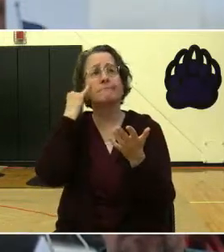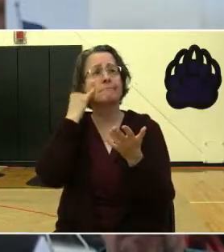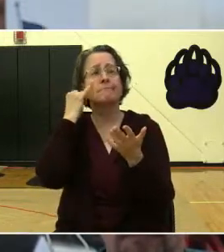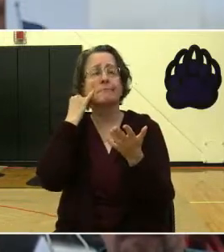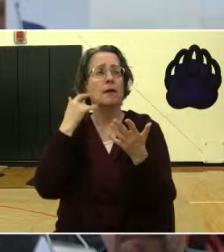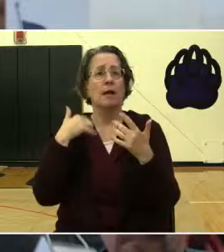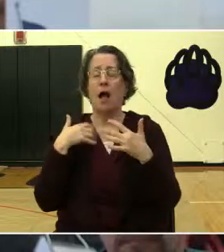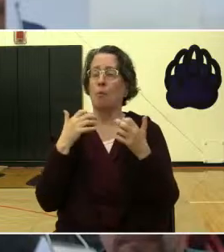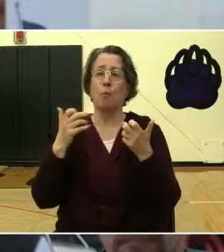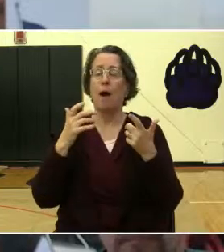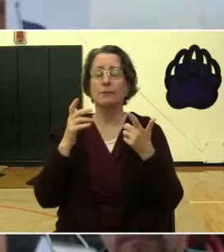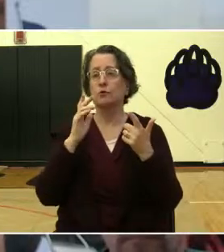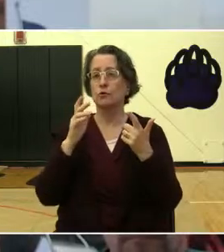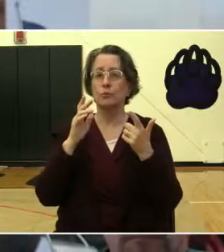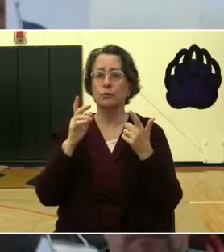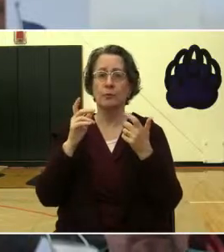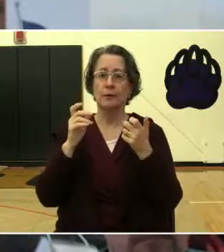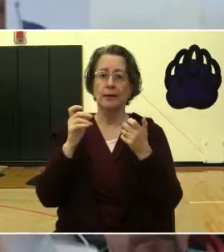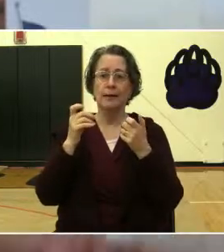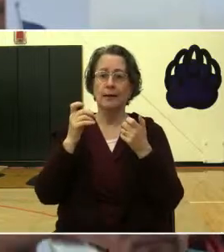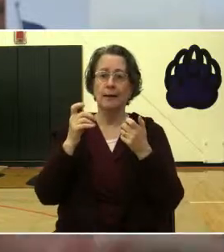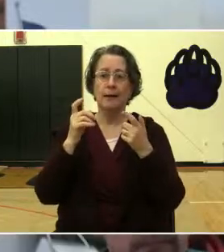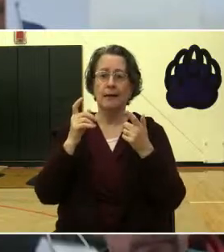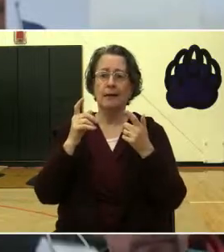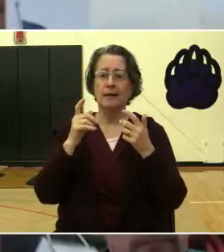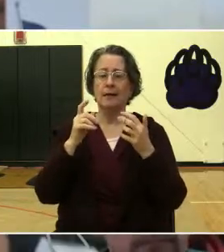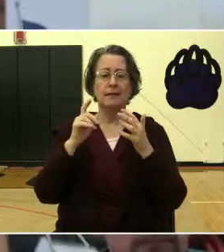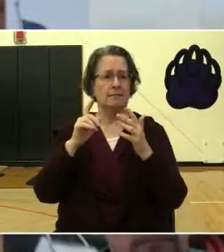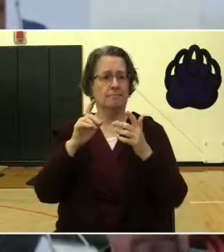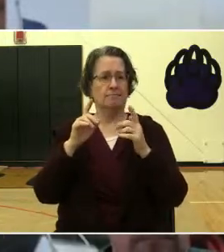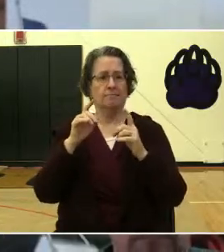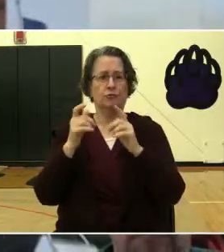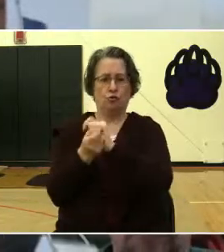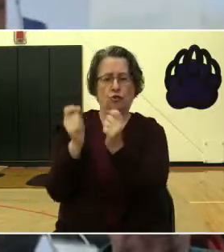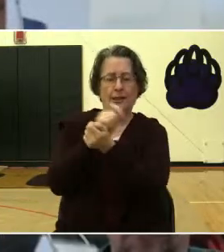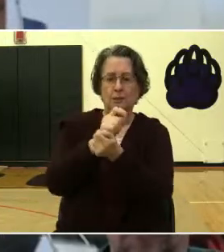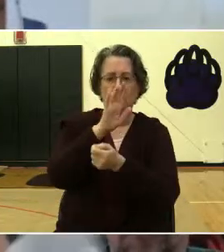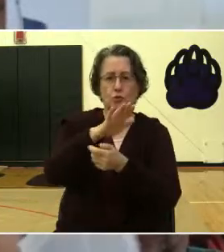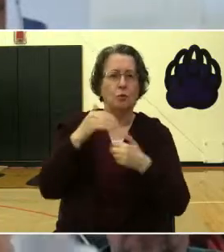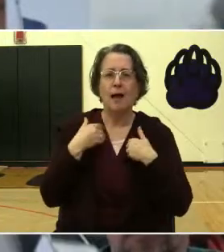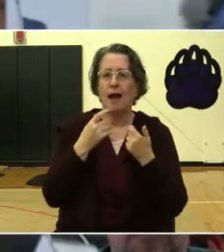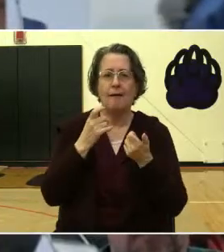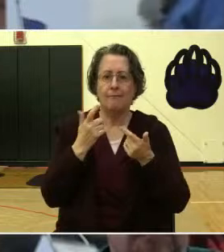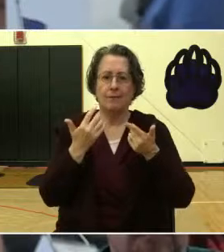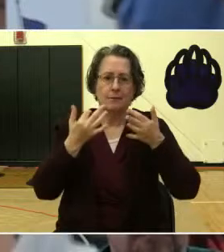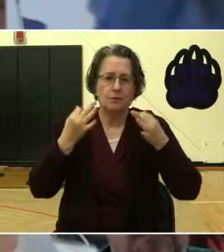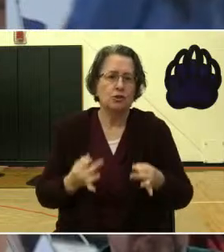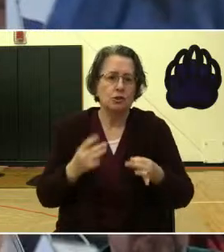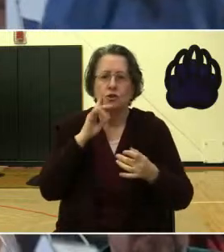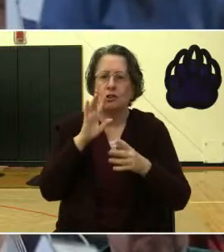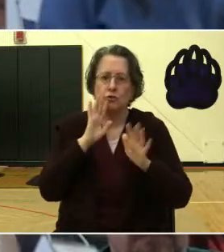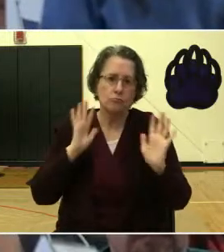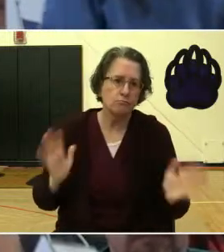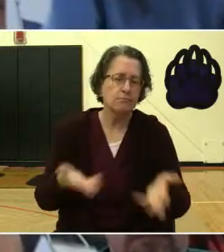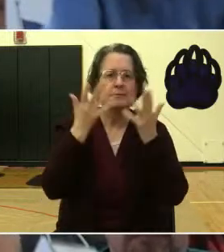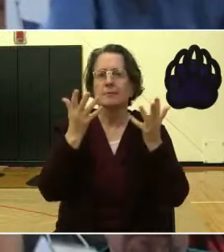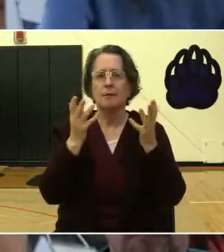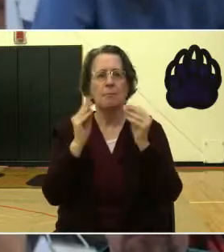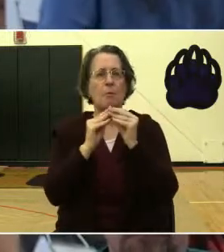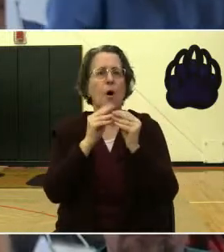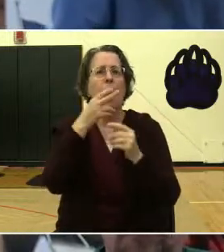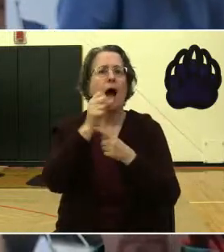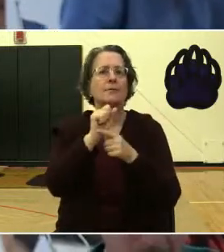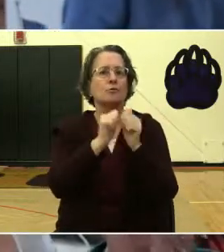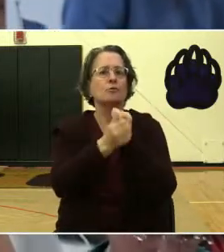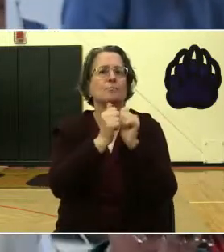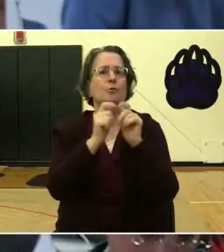I want to introduce a resolution in support of more you know High School sports that would be clearly improper but